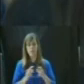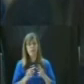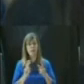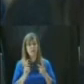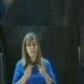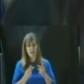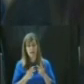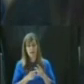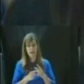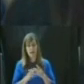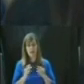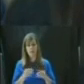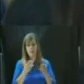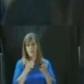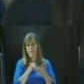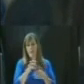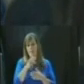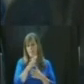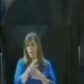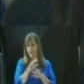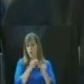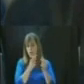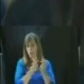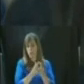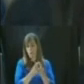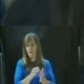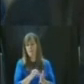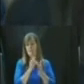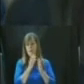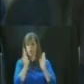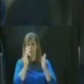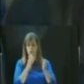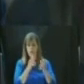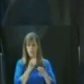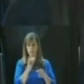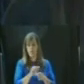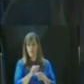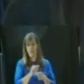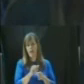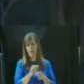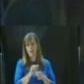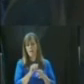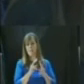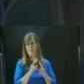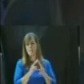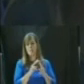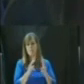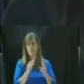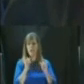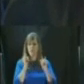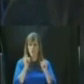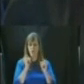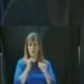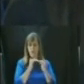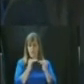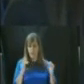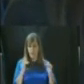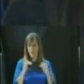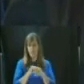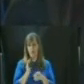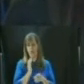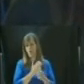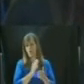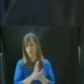Second, in forming this peer-selected group, special attention should be paid to representing the varied instructional levels and specialized content areas within our